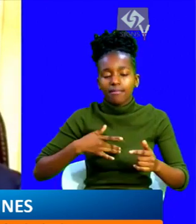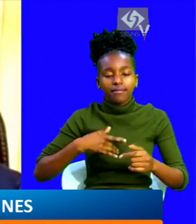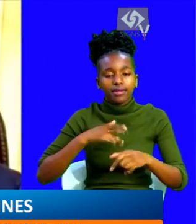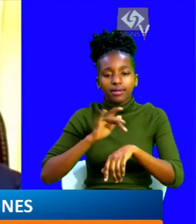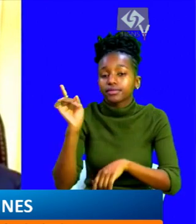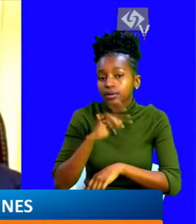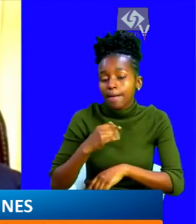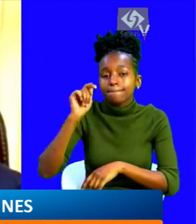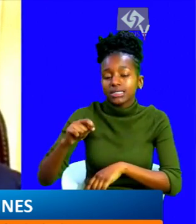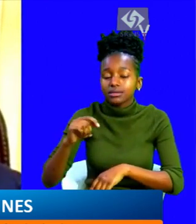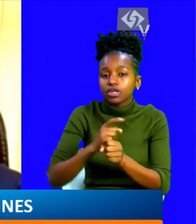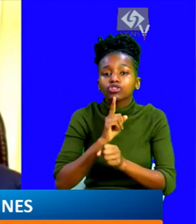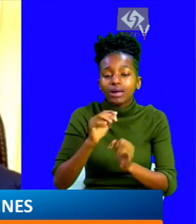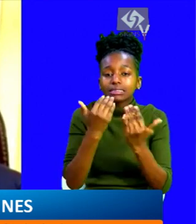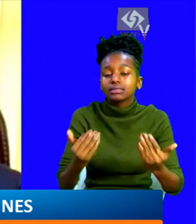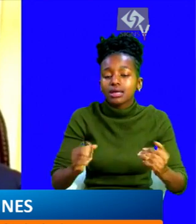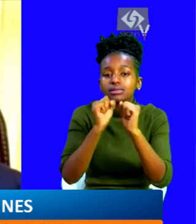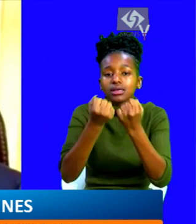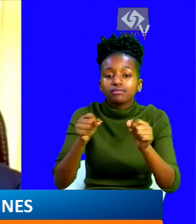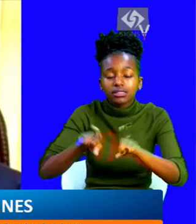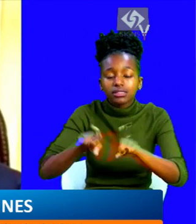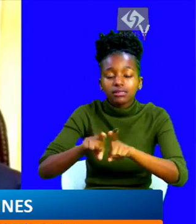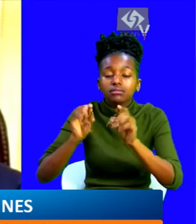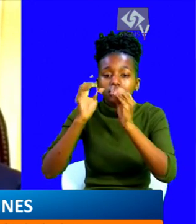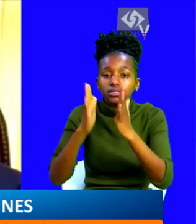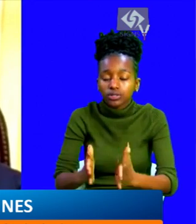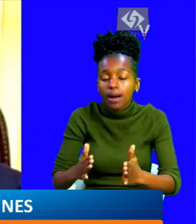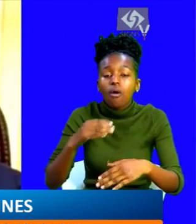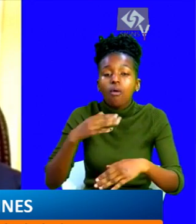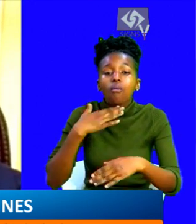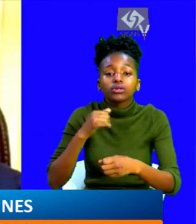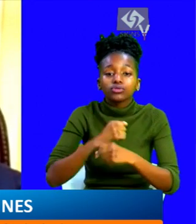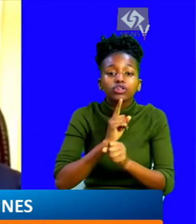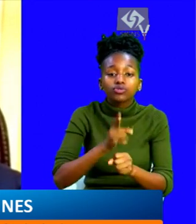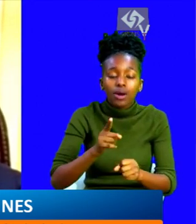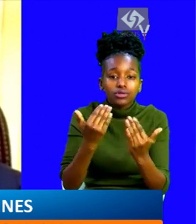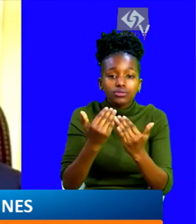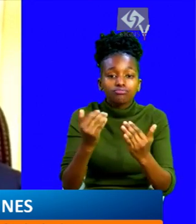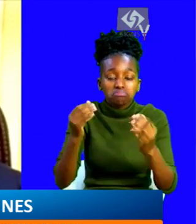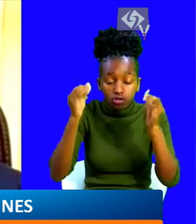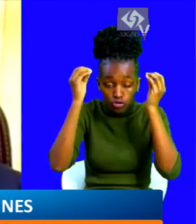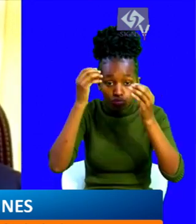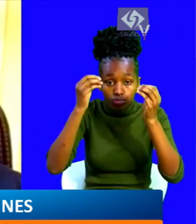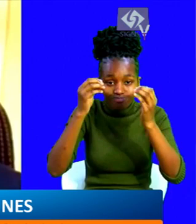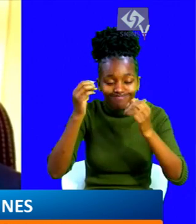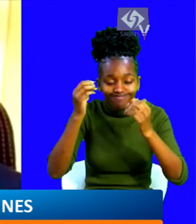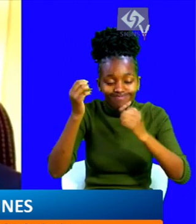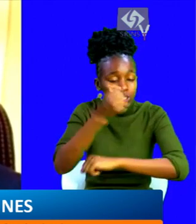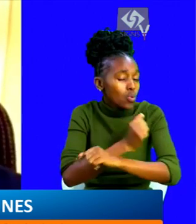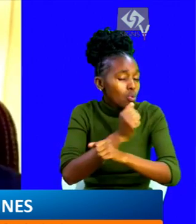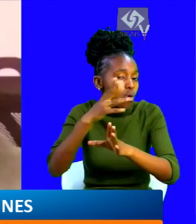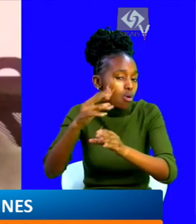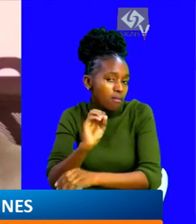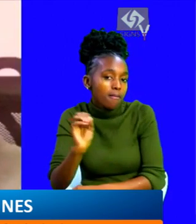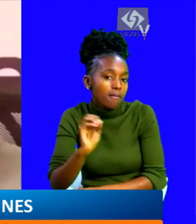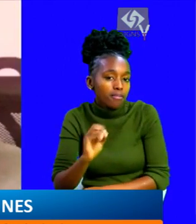day will translate to 1,200 hours. Those are 20 hours. What we lose